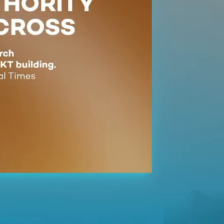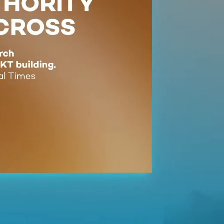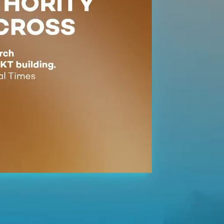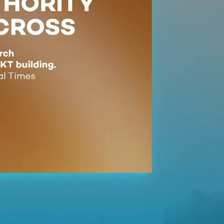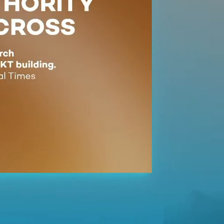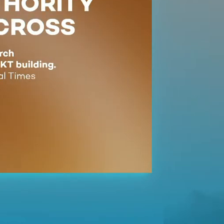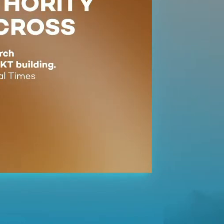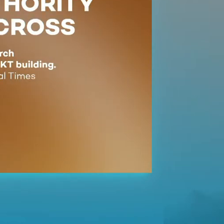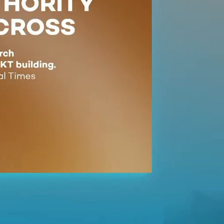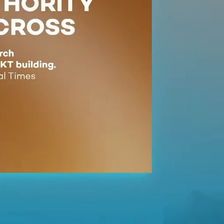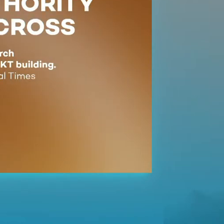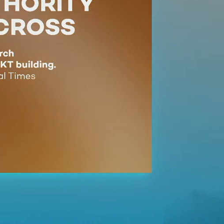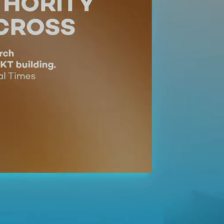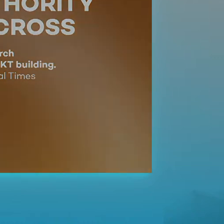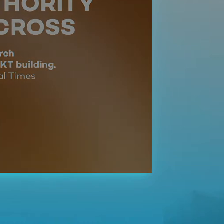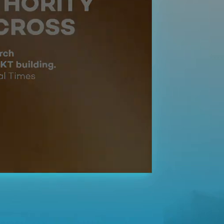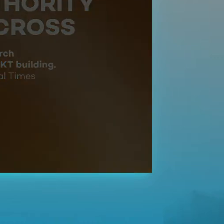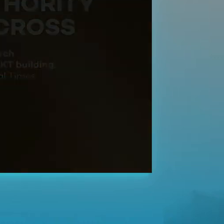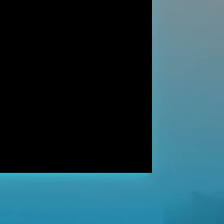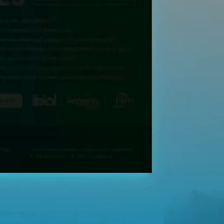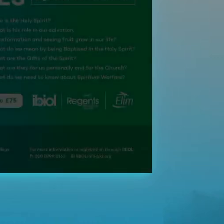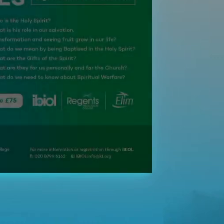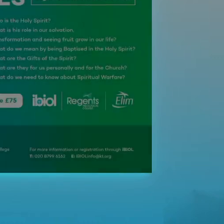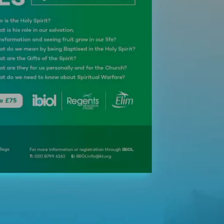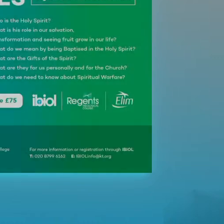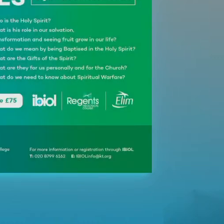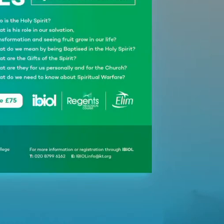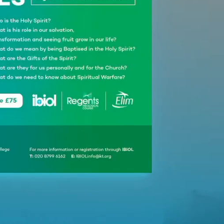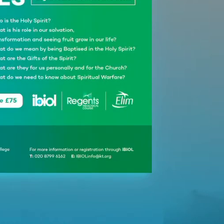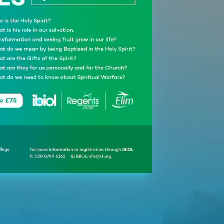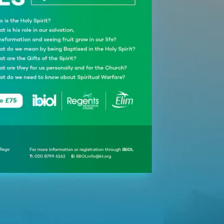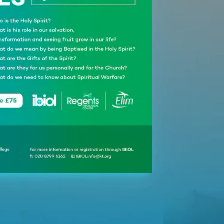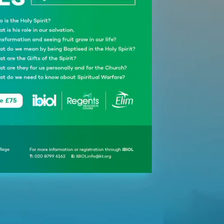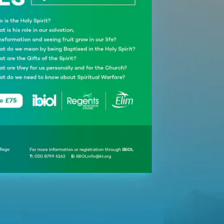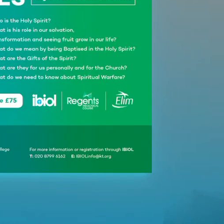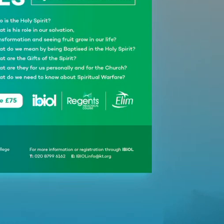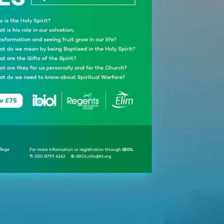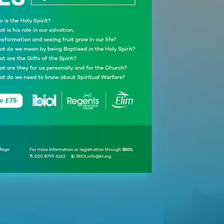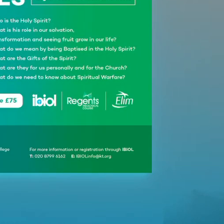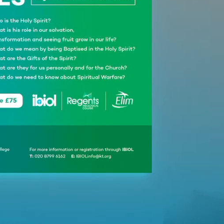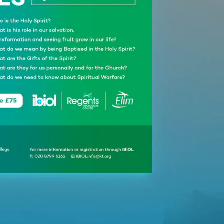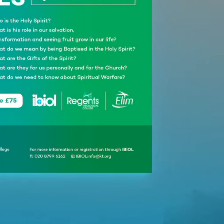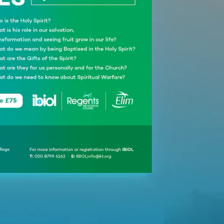and the lover of my soul. Sing that one time.